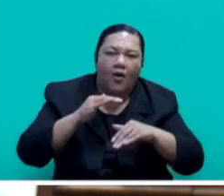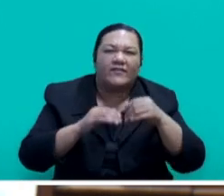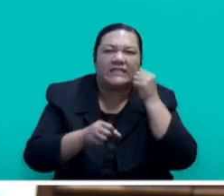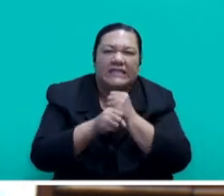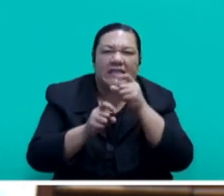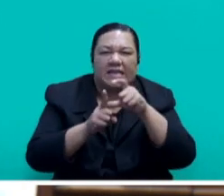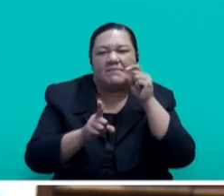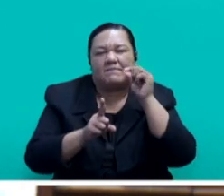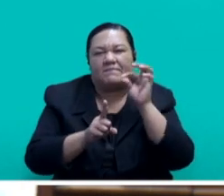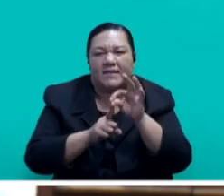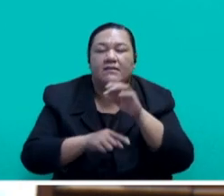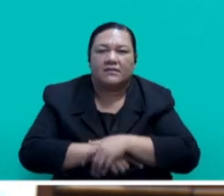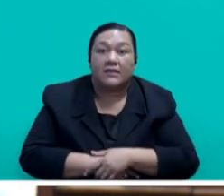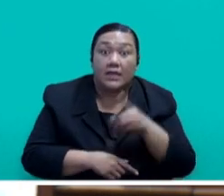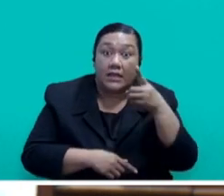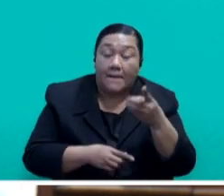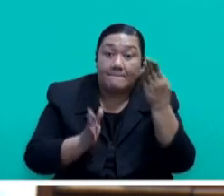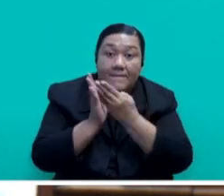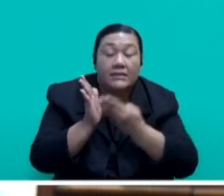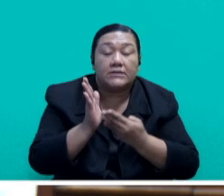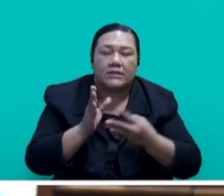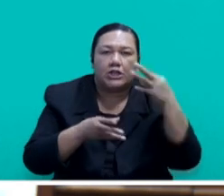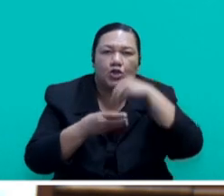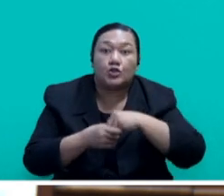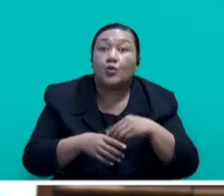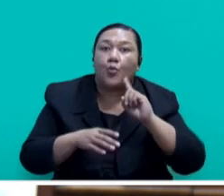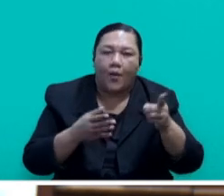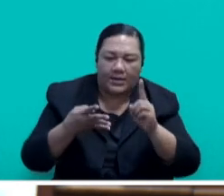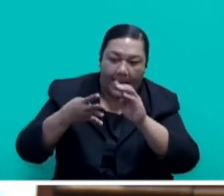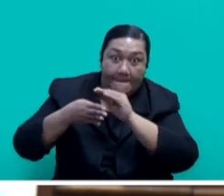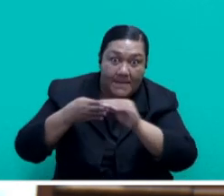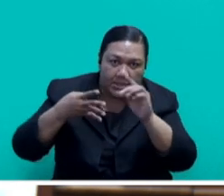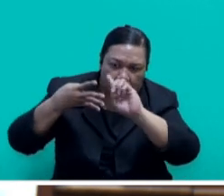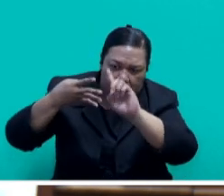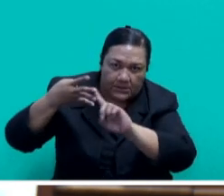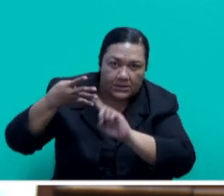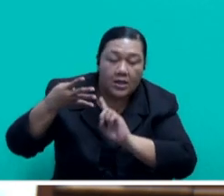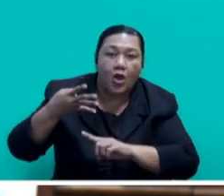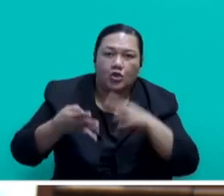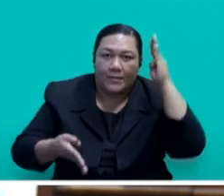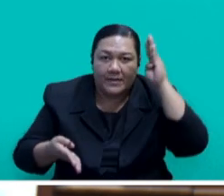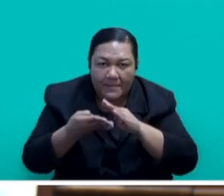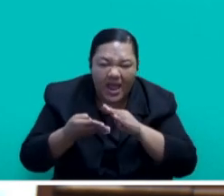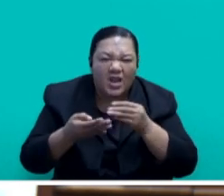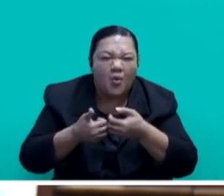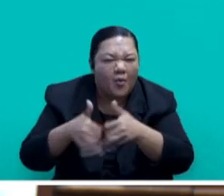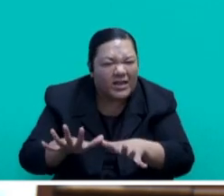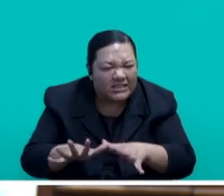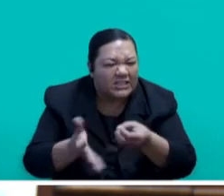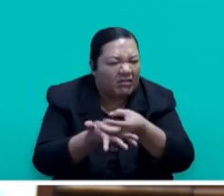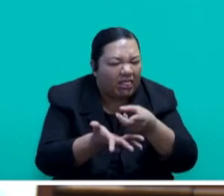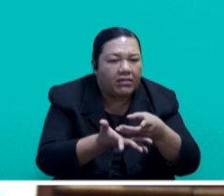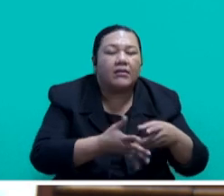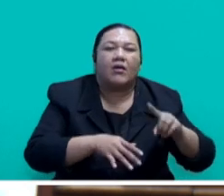Mr. Speaker, sir, the budget includes measures to address the high debt level, minimize wastage, direct resources